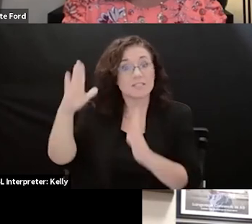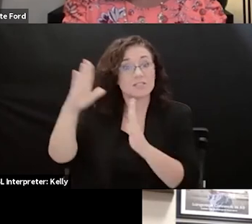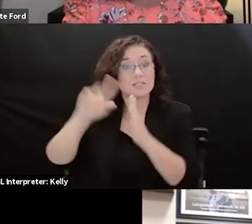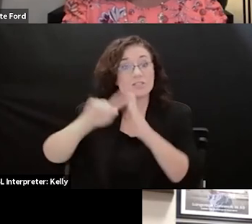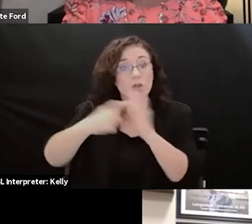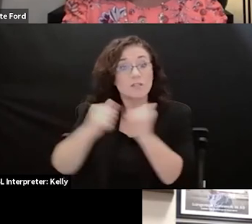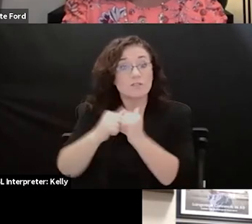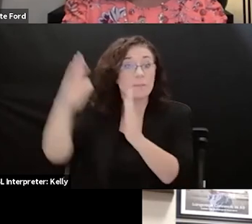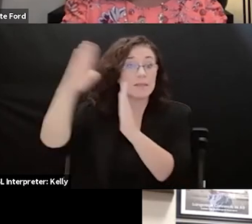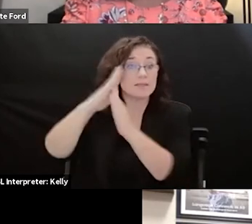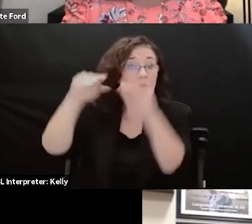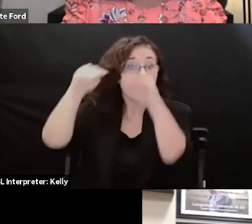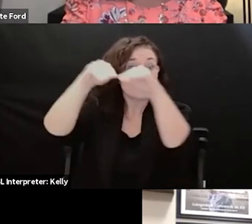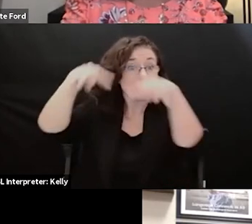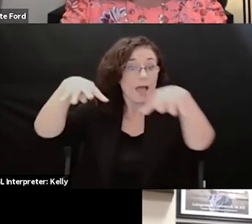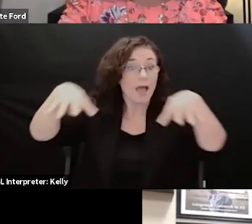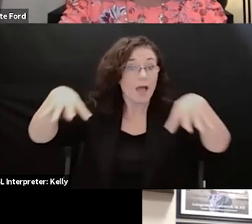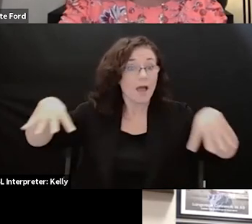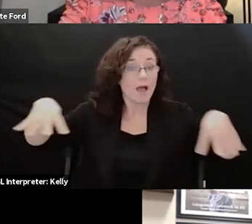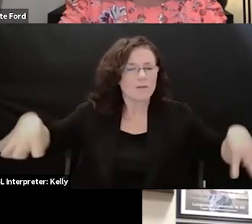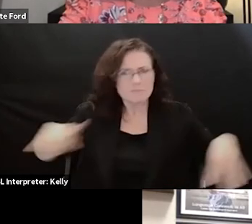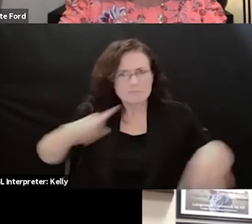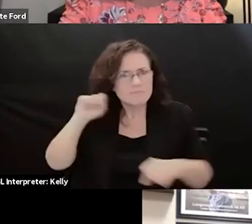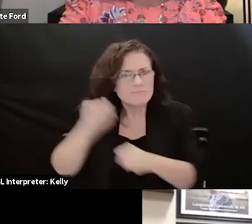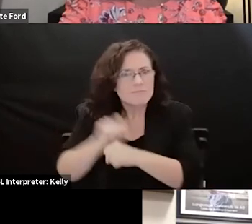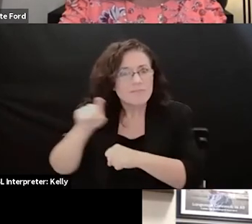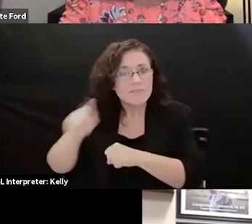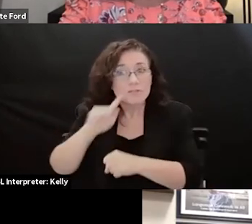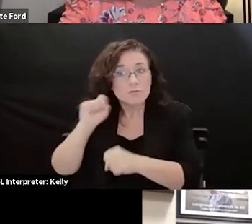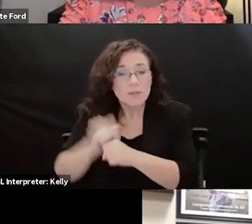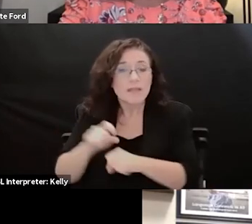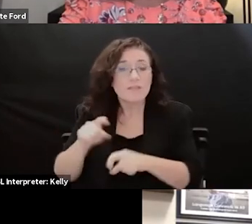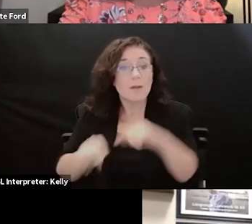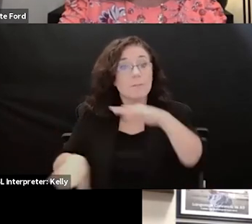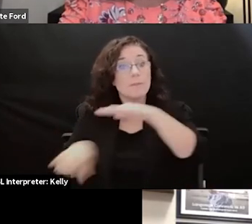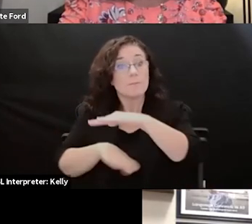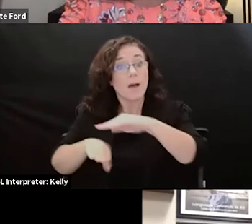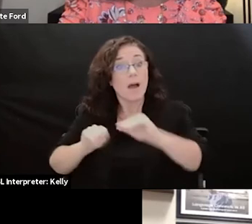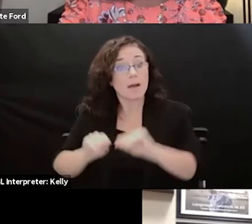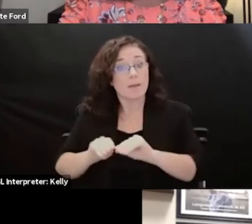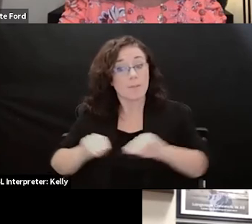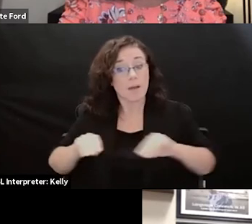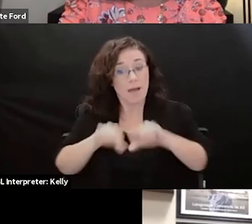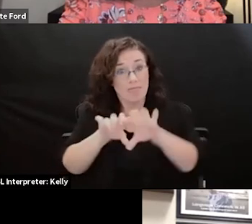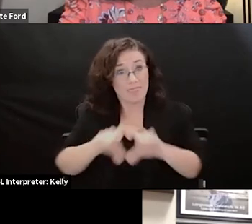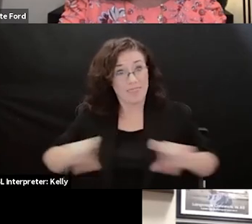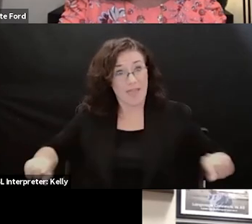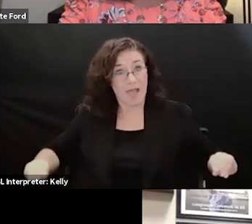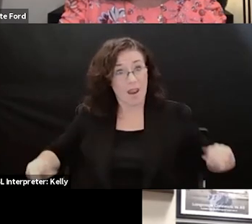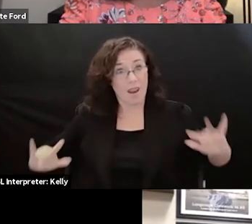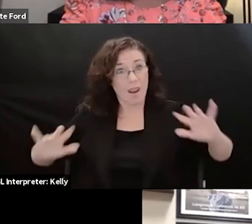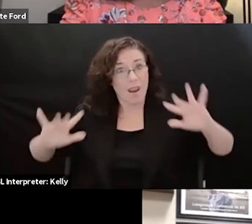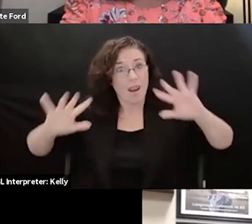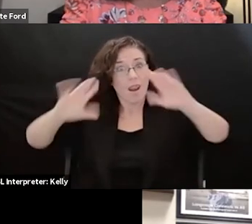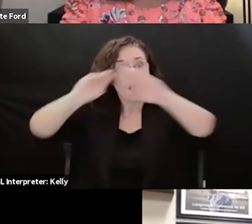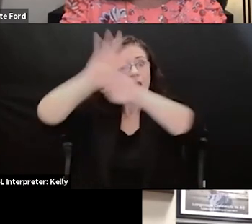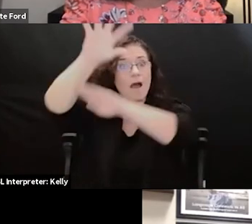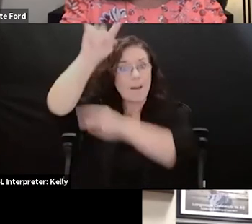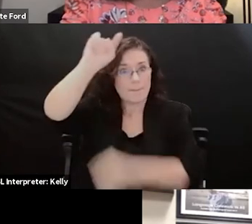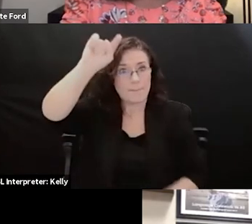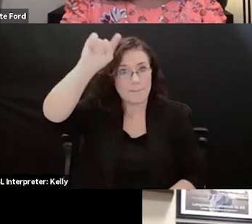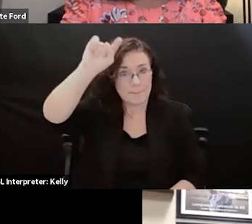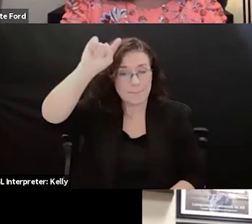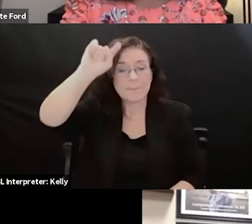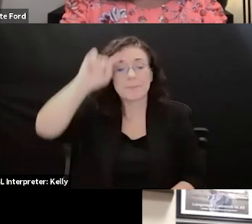but for the people who are most closely impacted by the policies and procedures that we make in this district so hearing that looking at all of those things